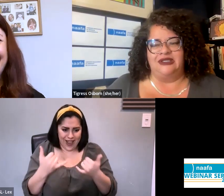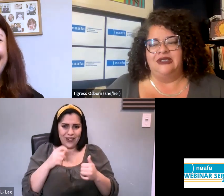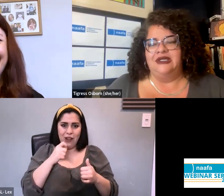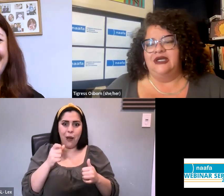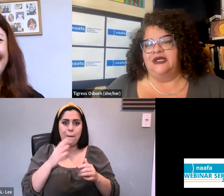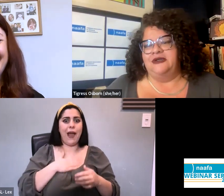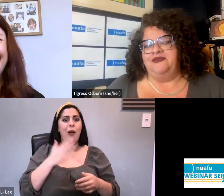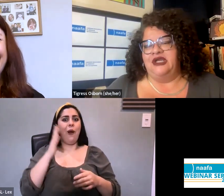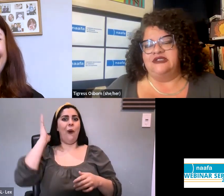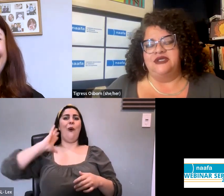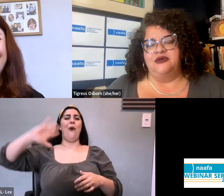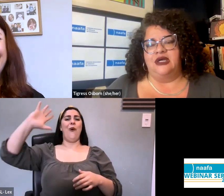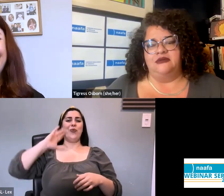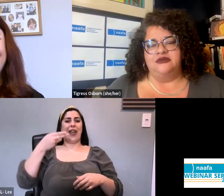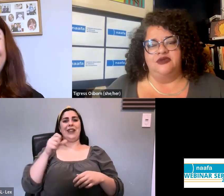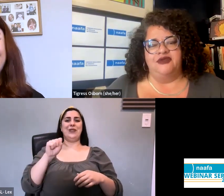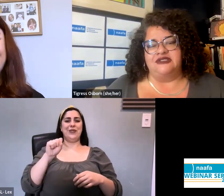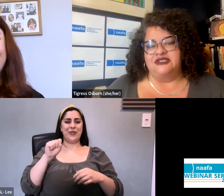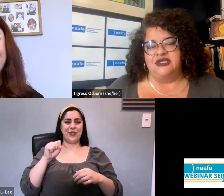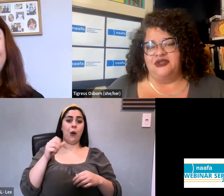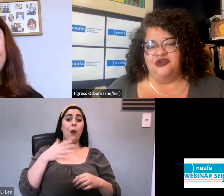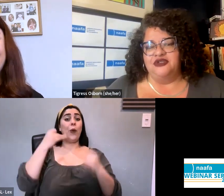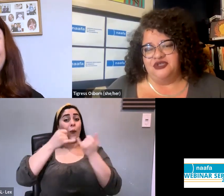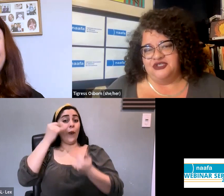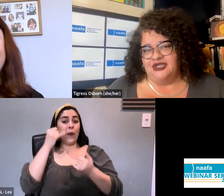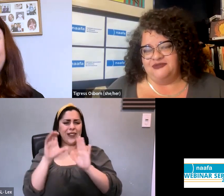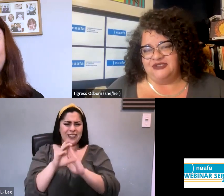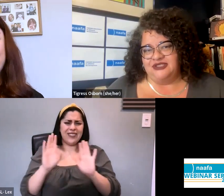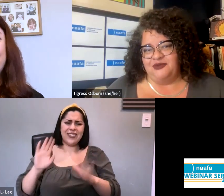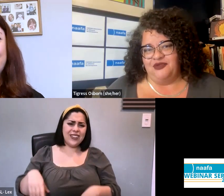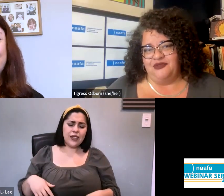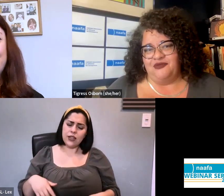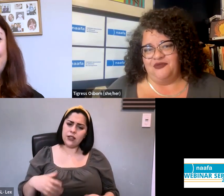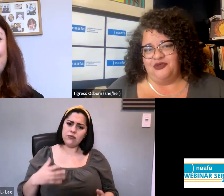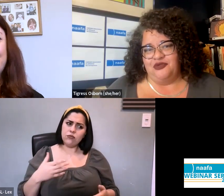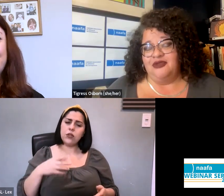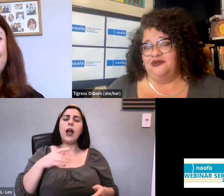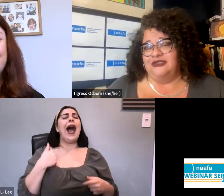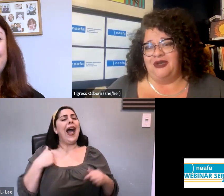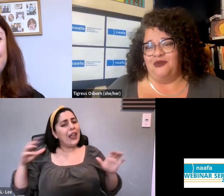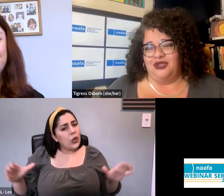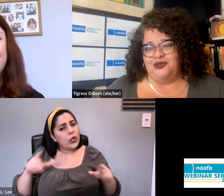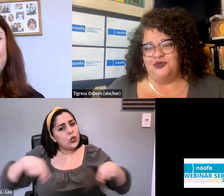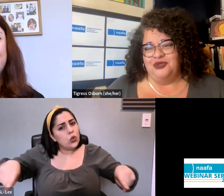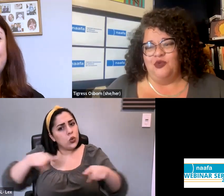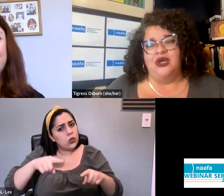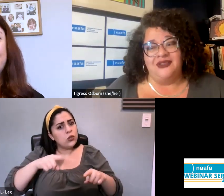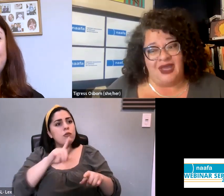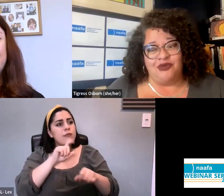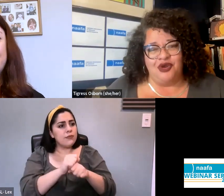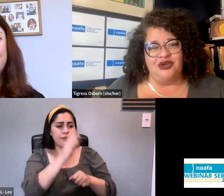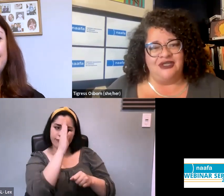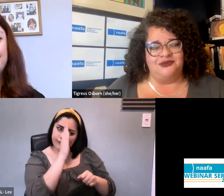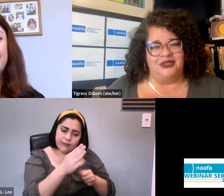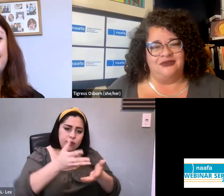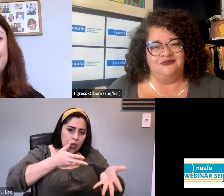picture. Right. And so friends, I encourage you to talk explicitly with your loved ones about what you want in